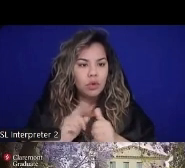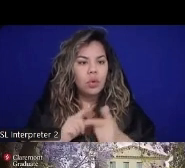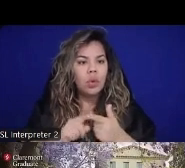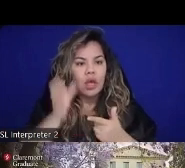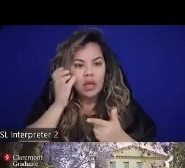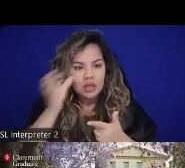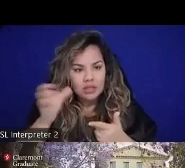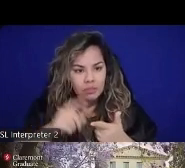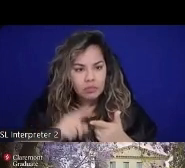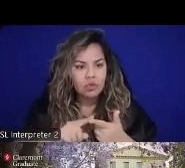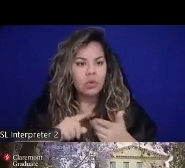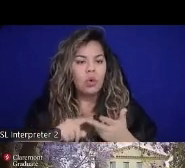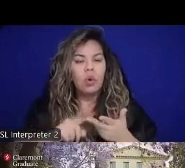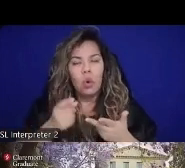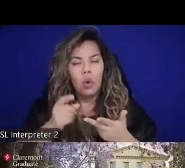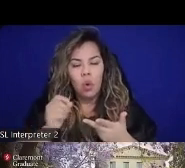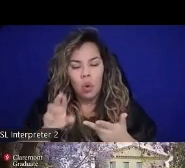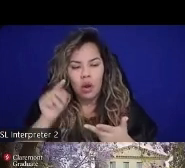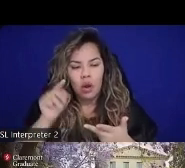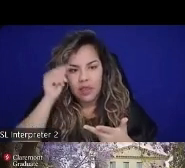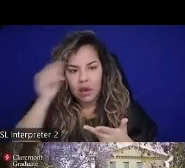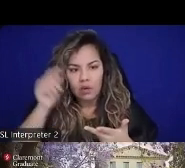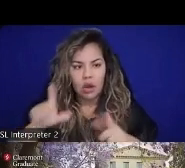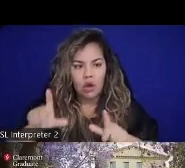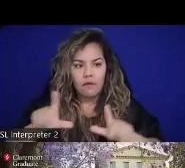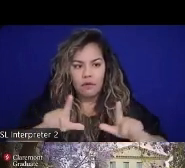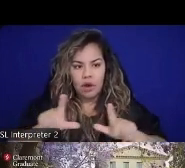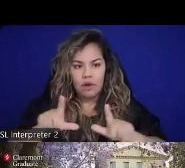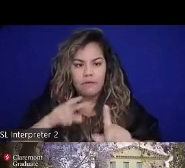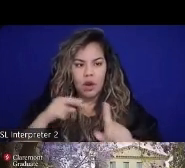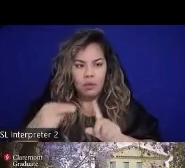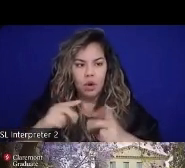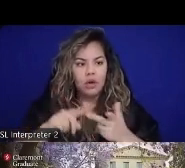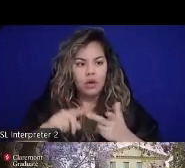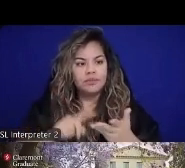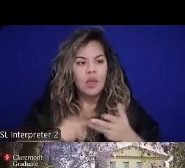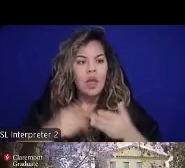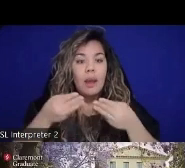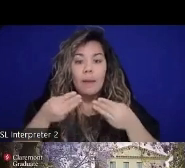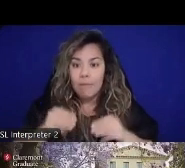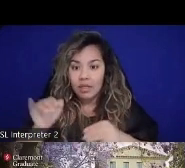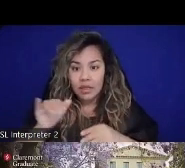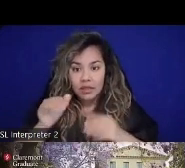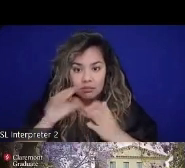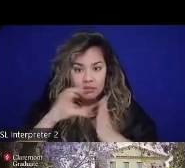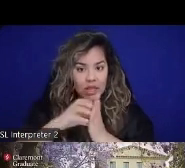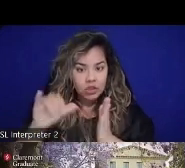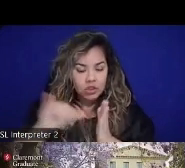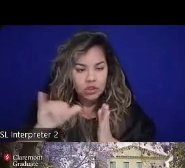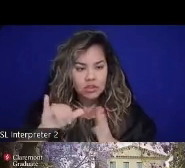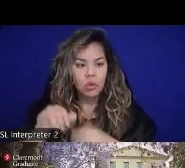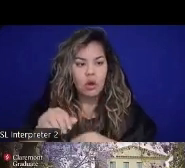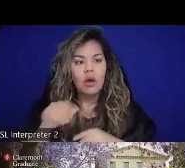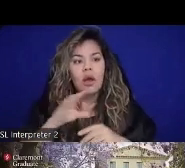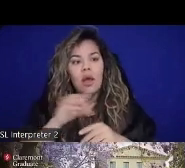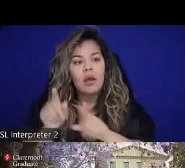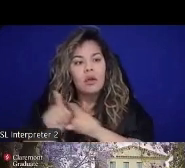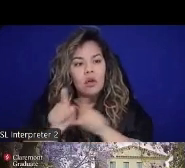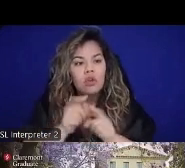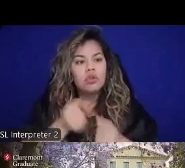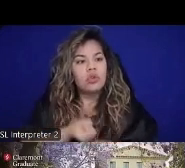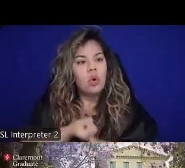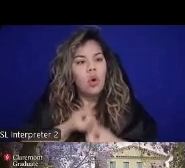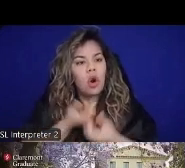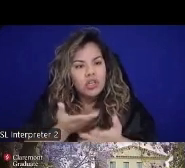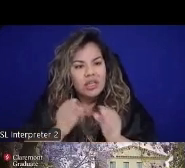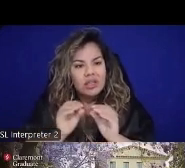and a discussion. You should articulate clear and compelling research questions that are aligned closely with the literature review, the